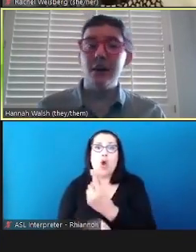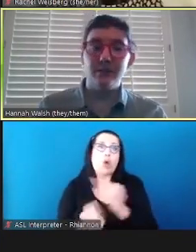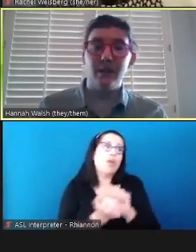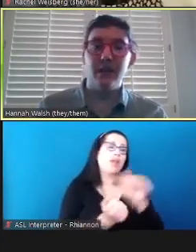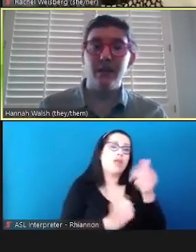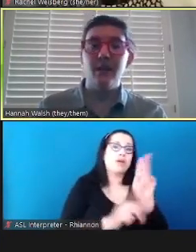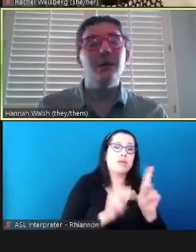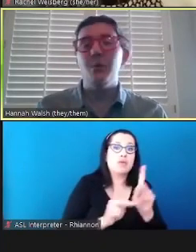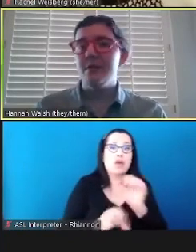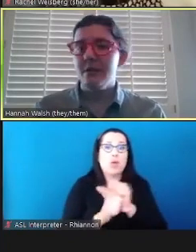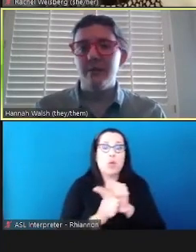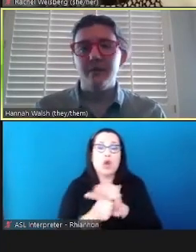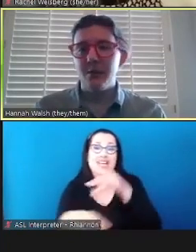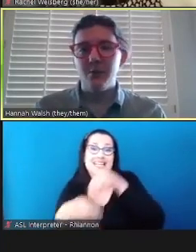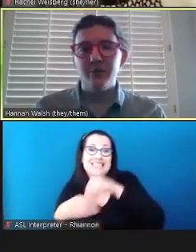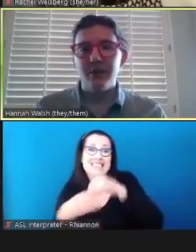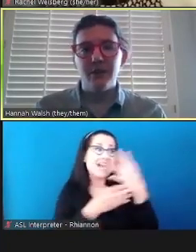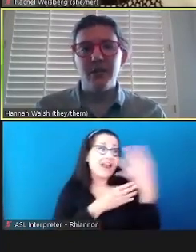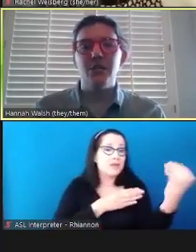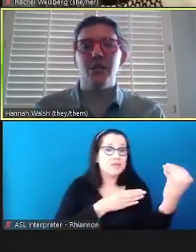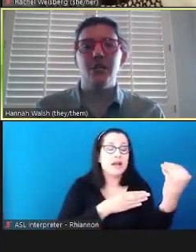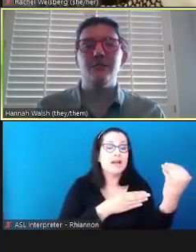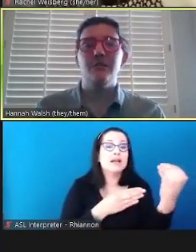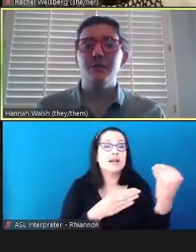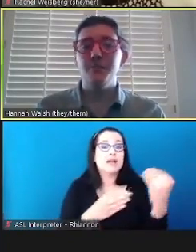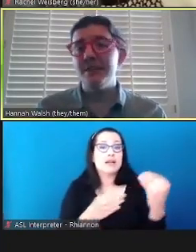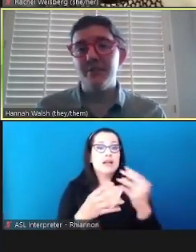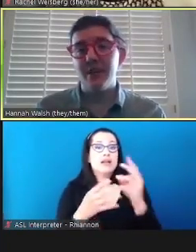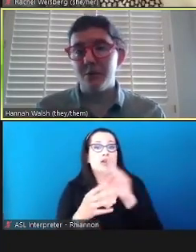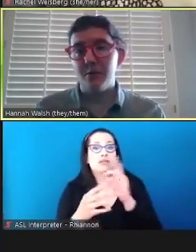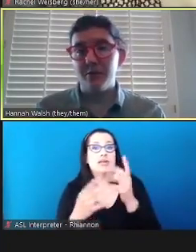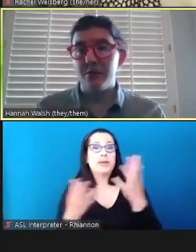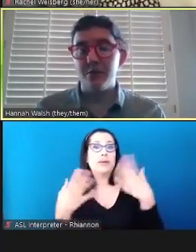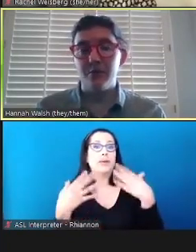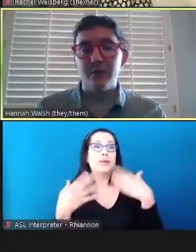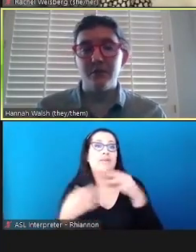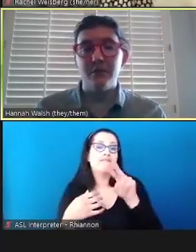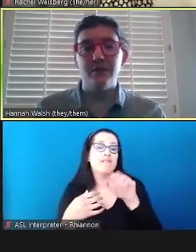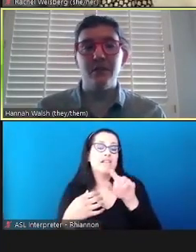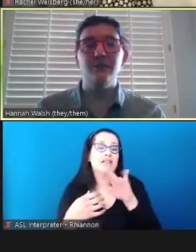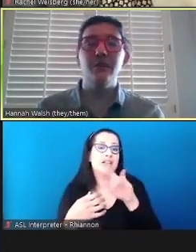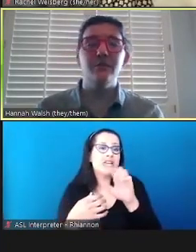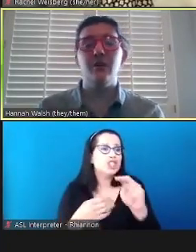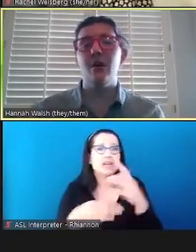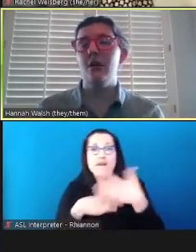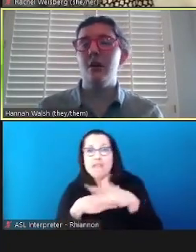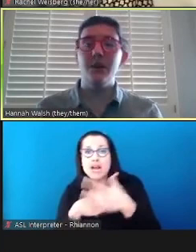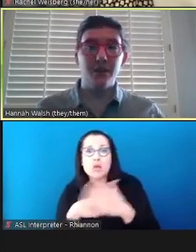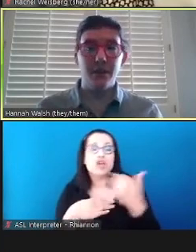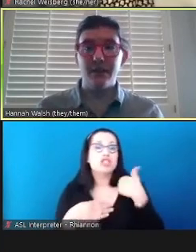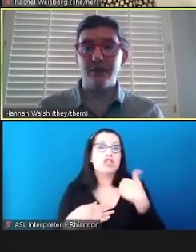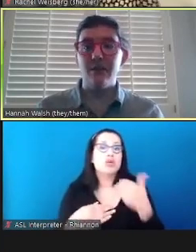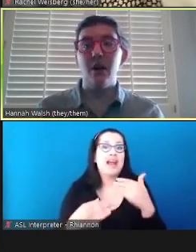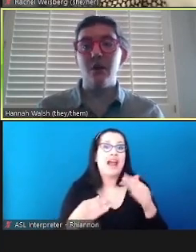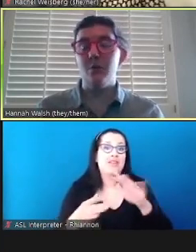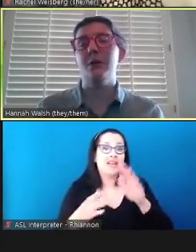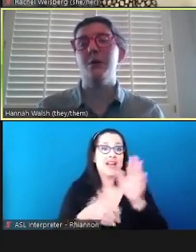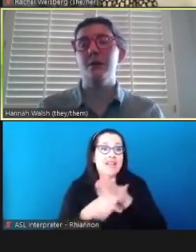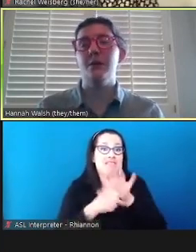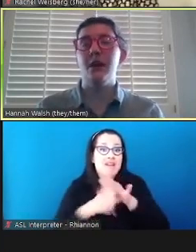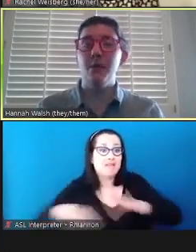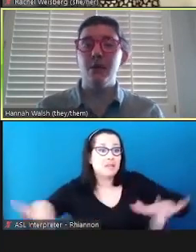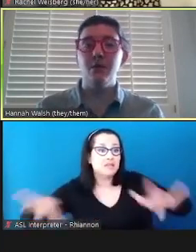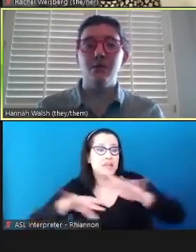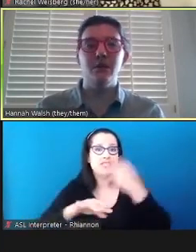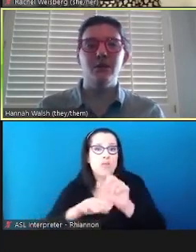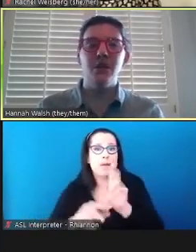or outside? What's the available ventilation? Is there space available for social distancing? So these are all things. Not only are we